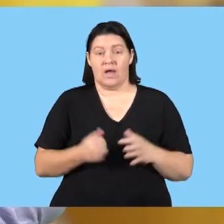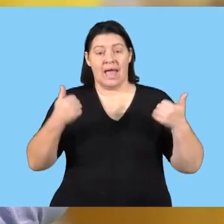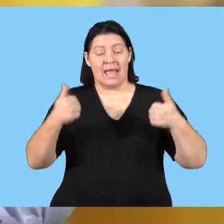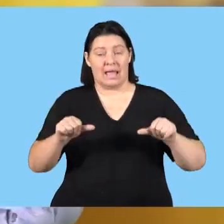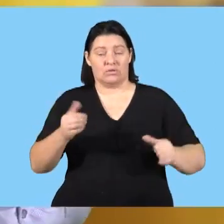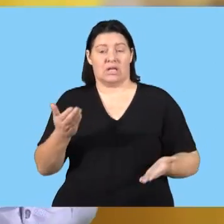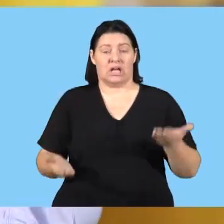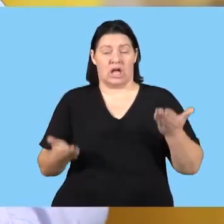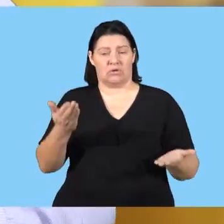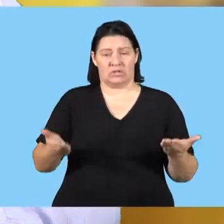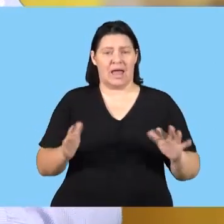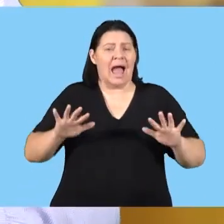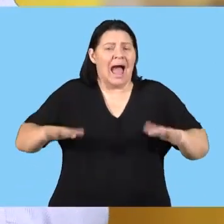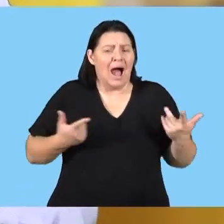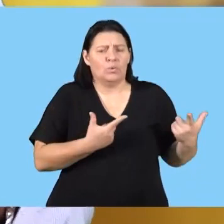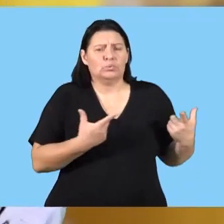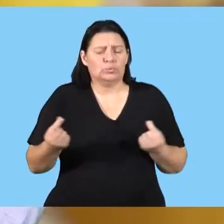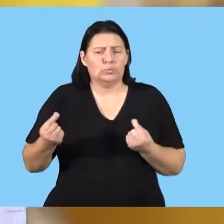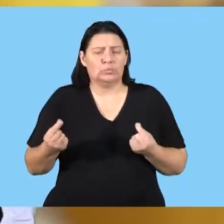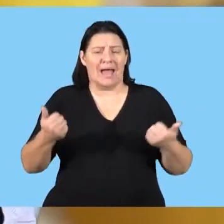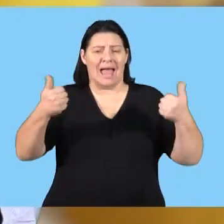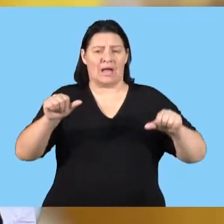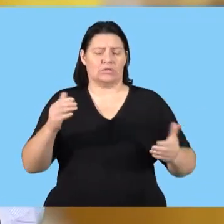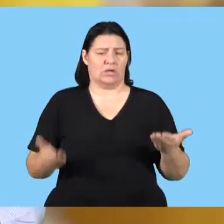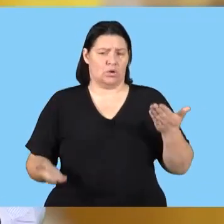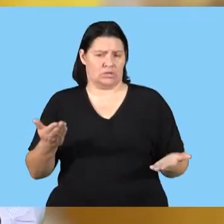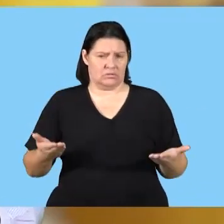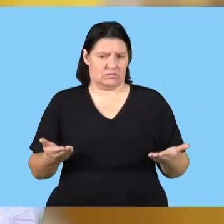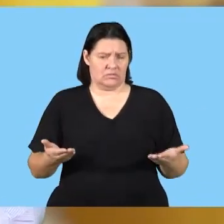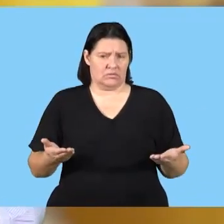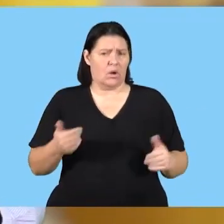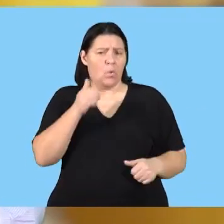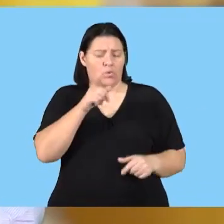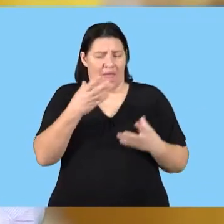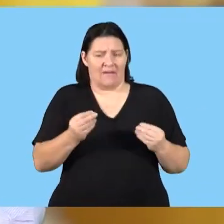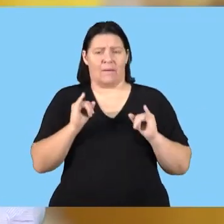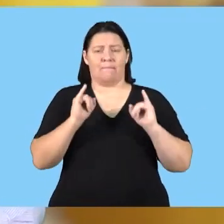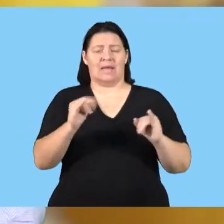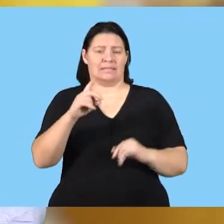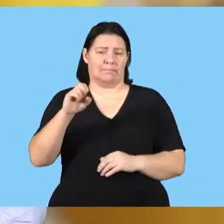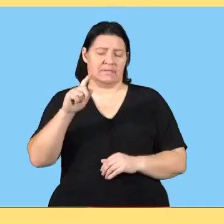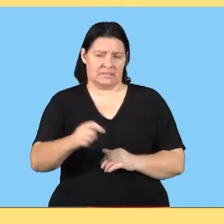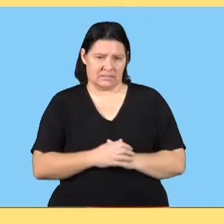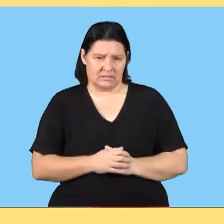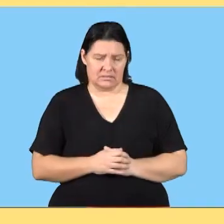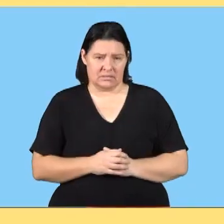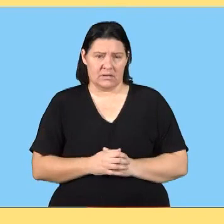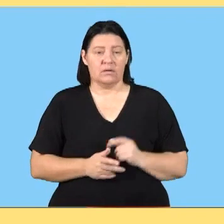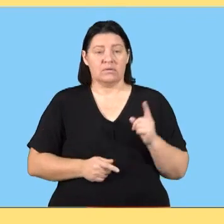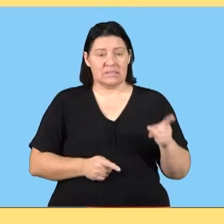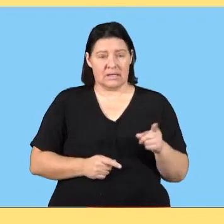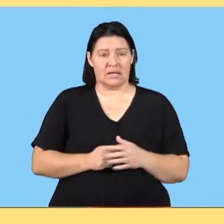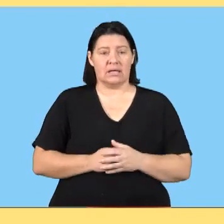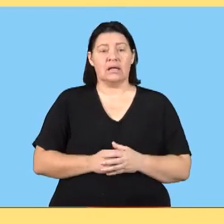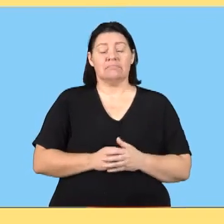the accounting equation. How would you do the accounting equation when you have bad debts? A debtor